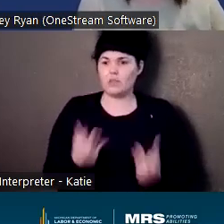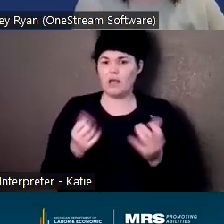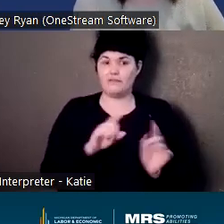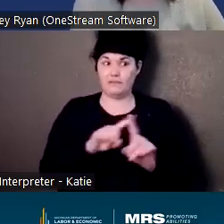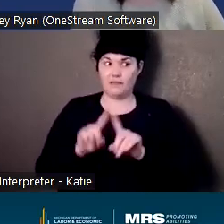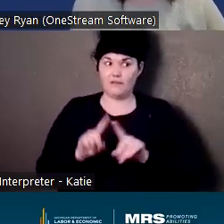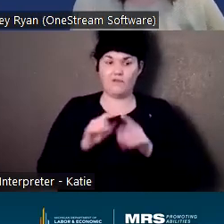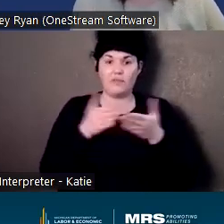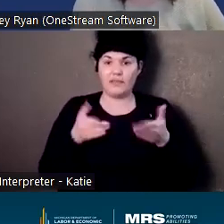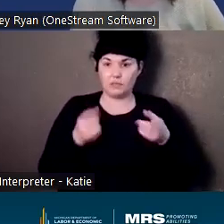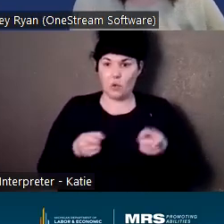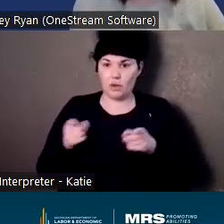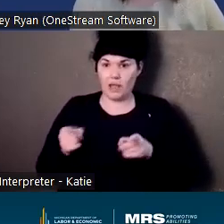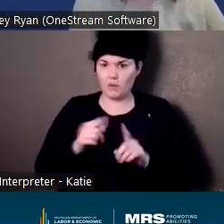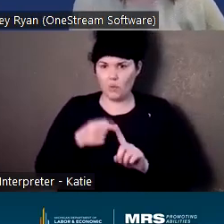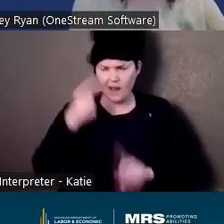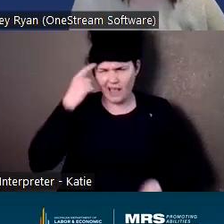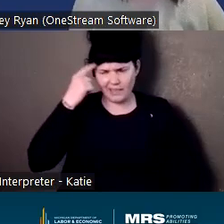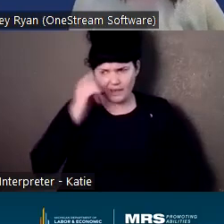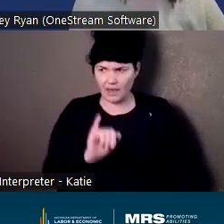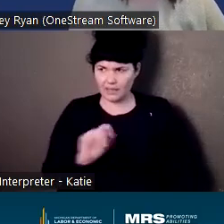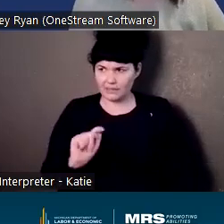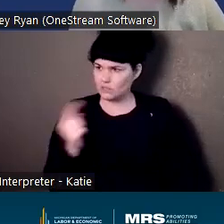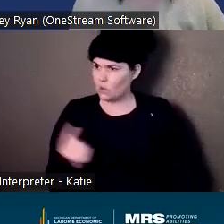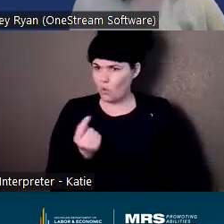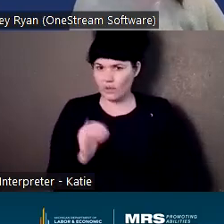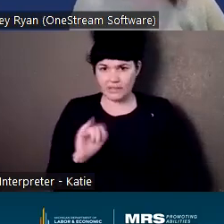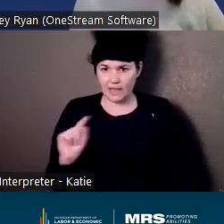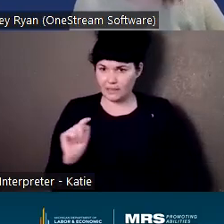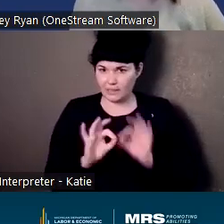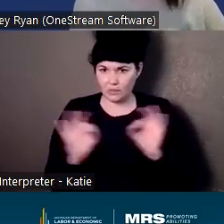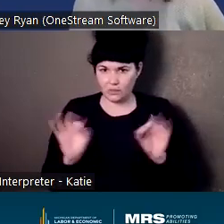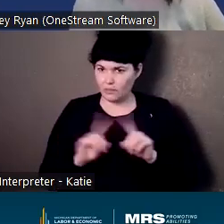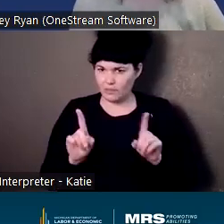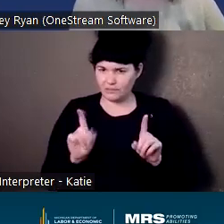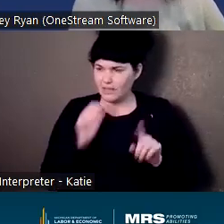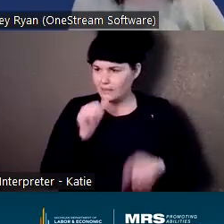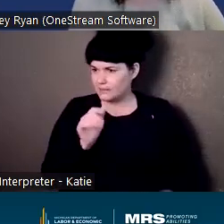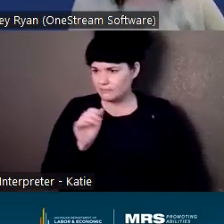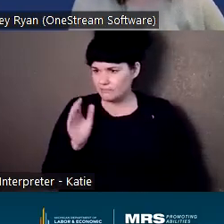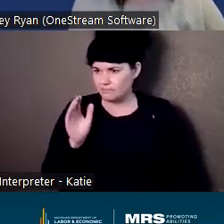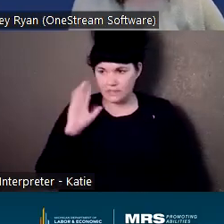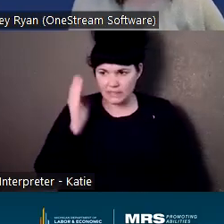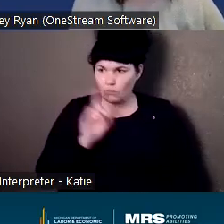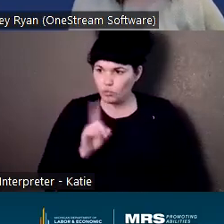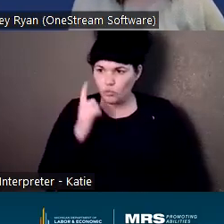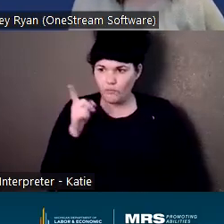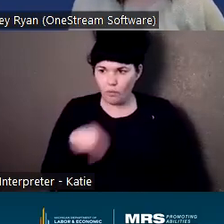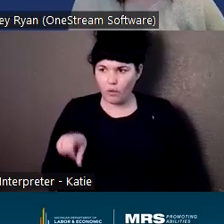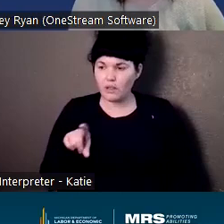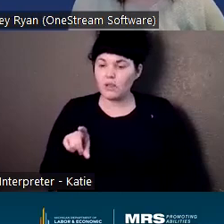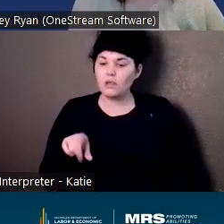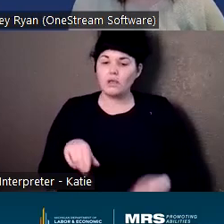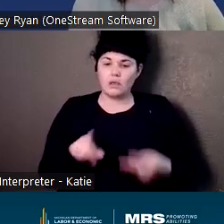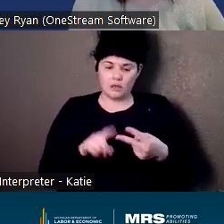think when I think IT is always an IT degree, and it does not seem to be that way. And then how much work experience